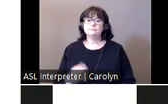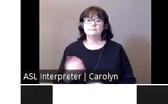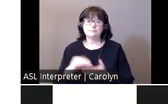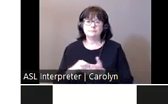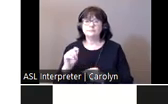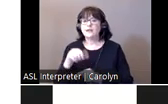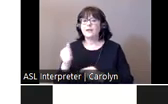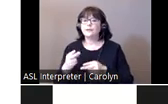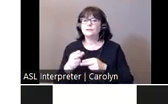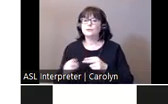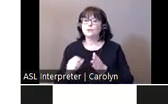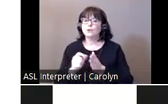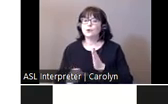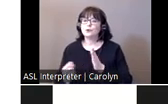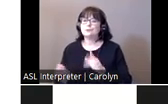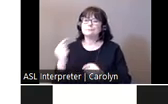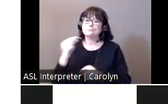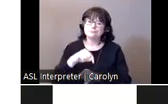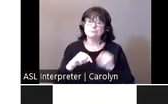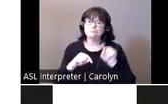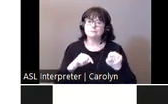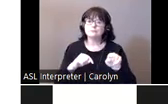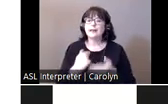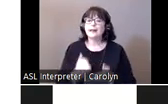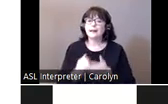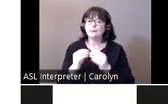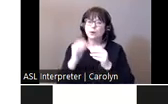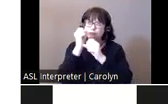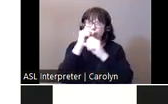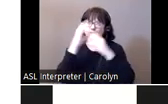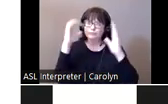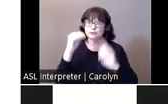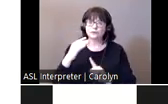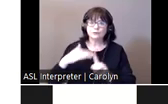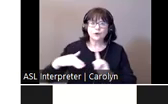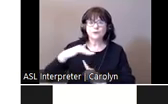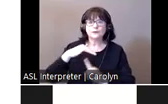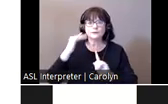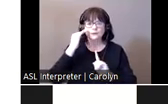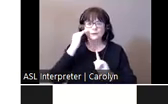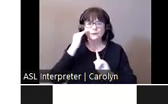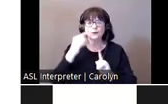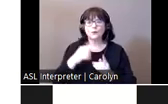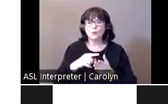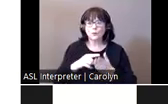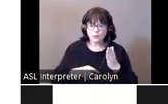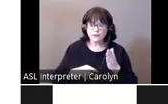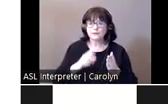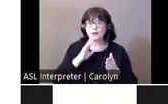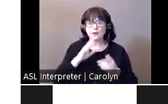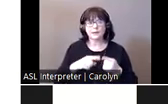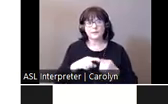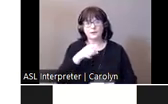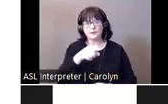article to give a little more context again to what some of the public-facing pieces around micro-credentials are telling us. So this is